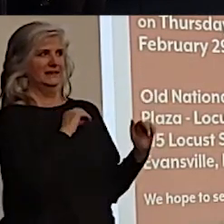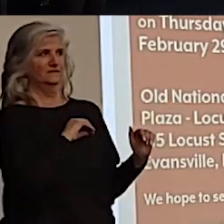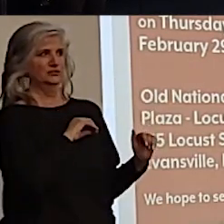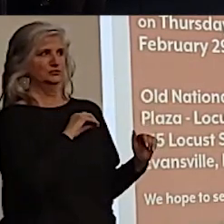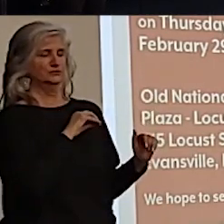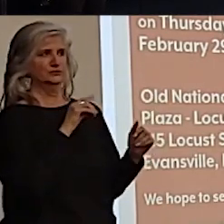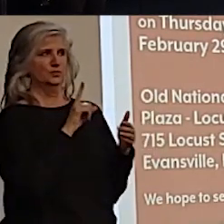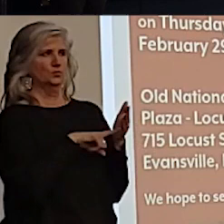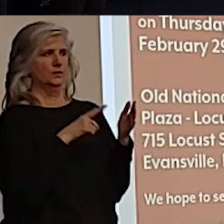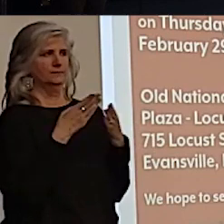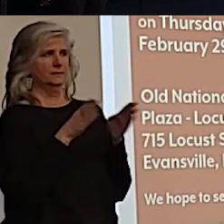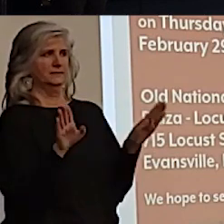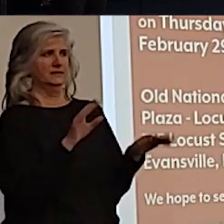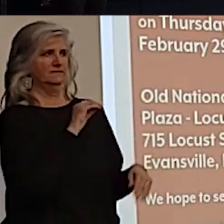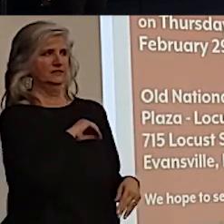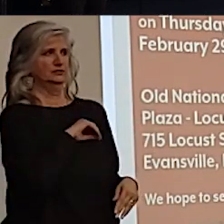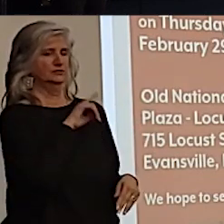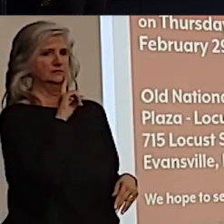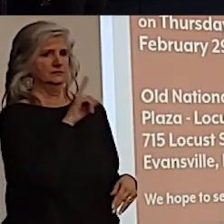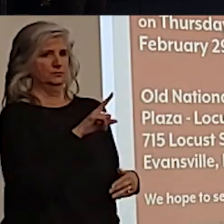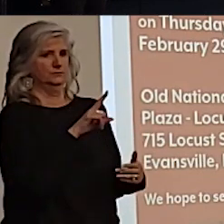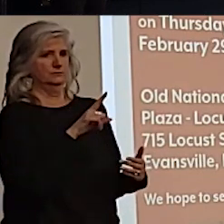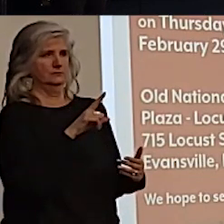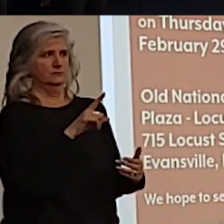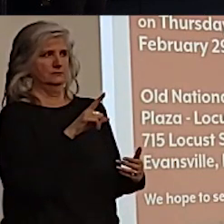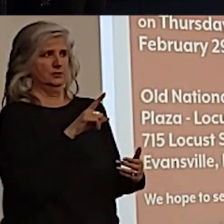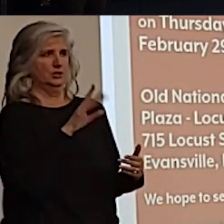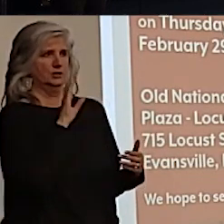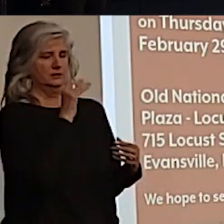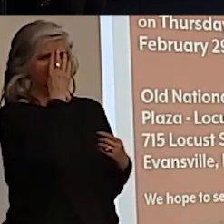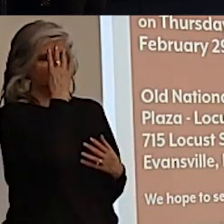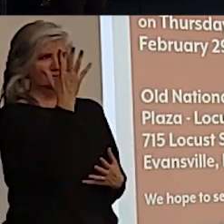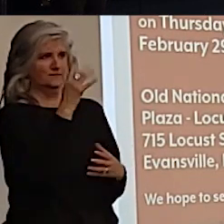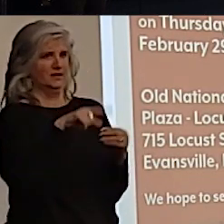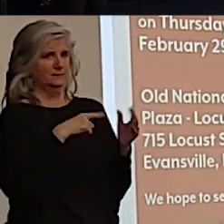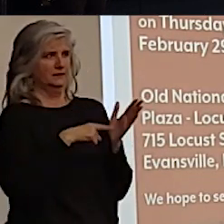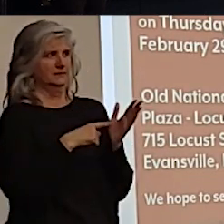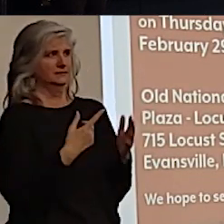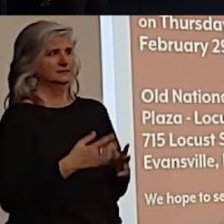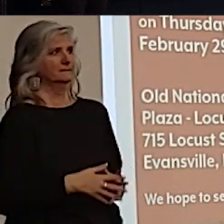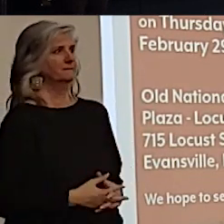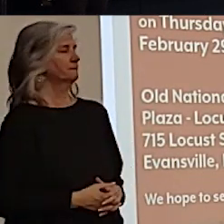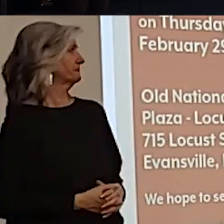public officials are going to be notified?